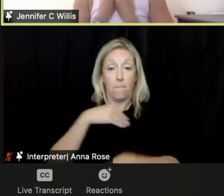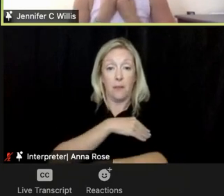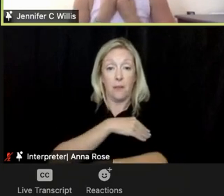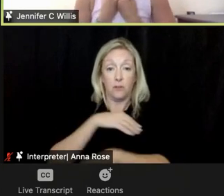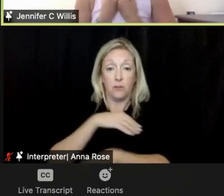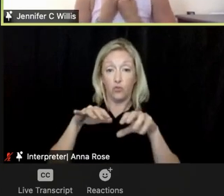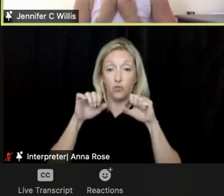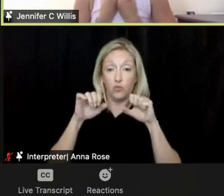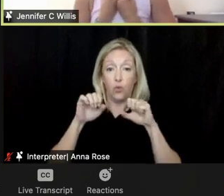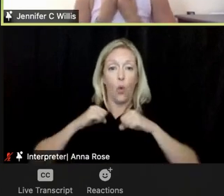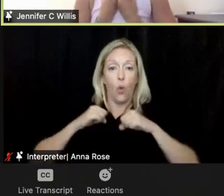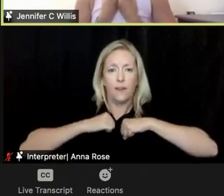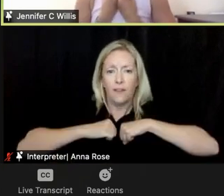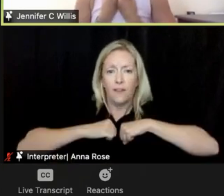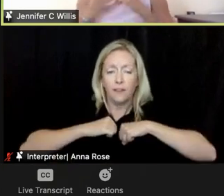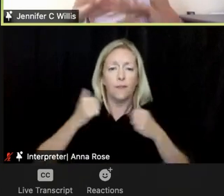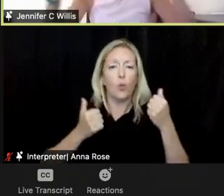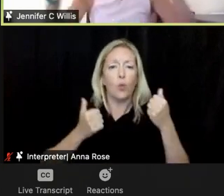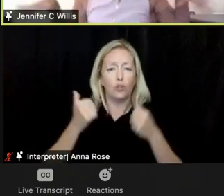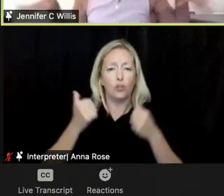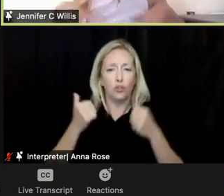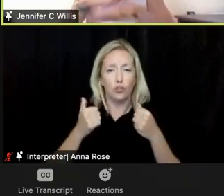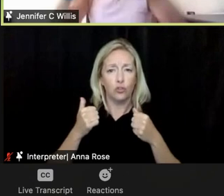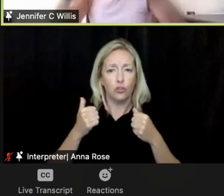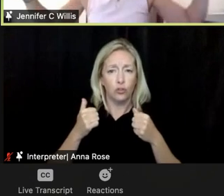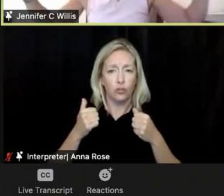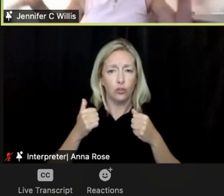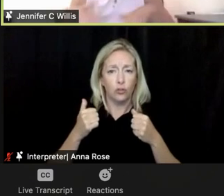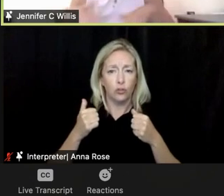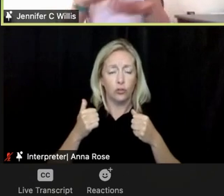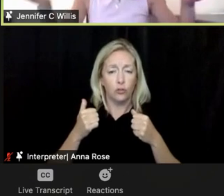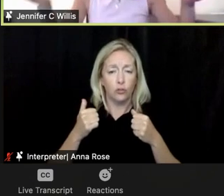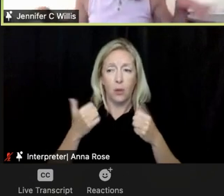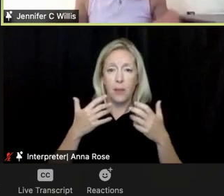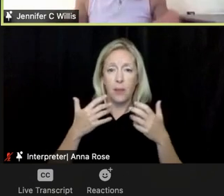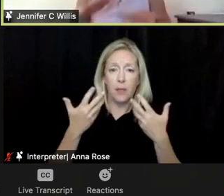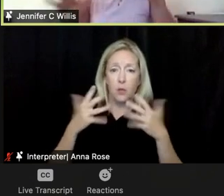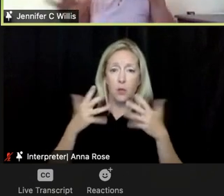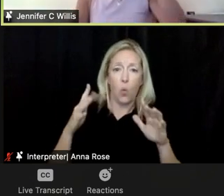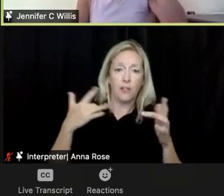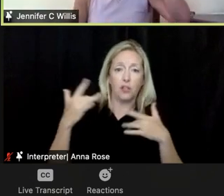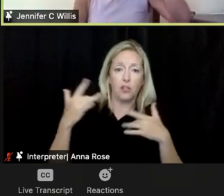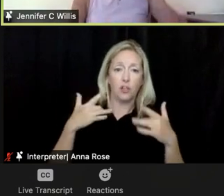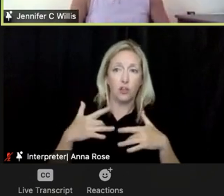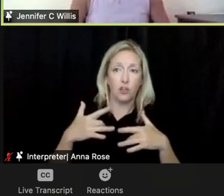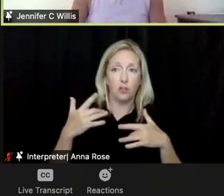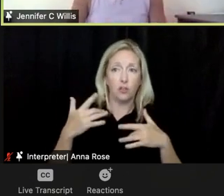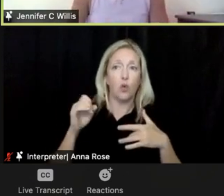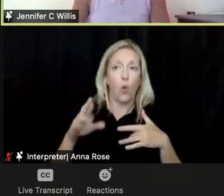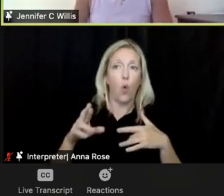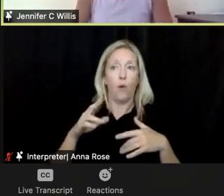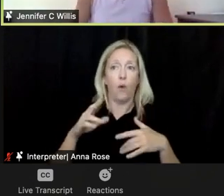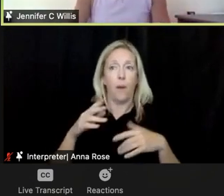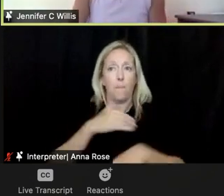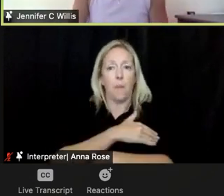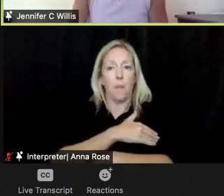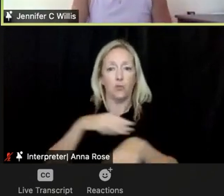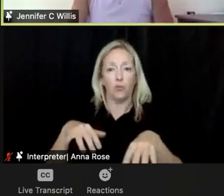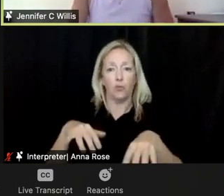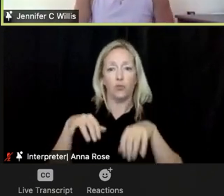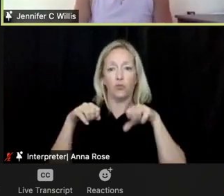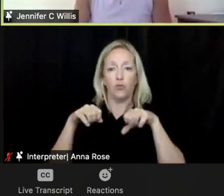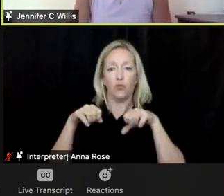Are they very defensive over things that are externally outside of their body? Can also be a thing.